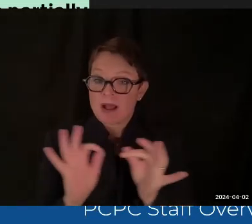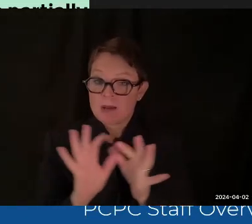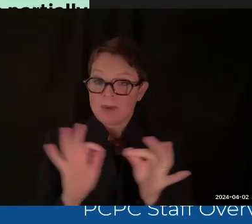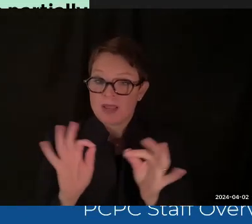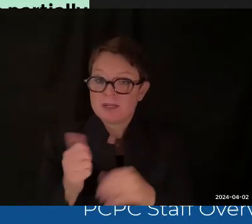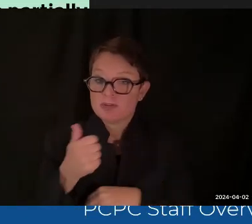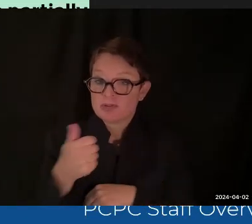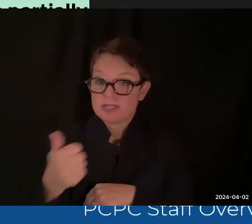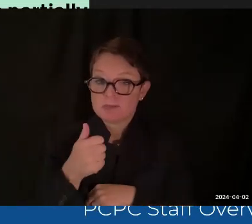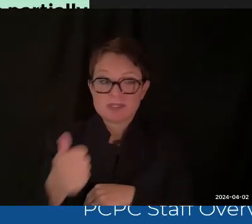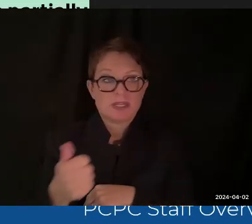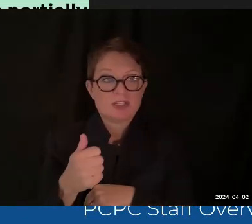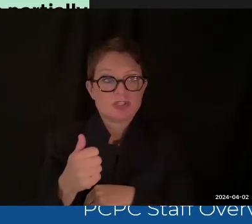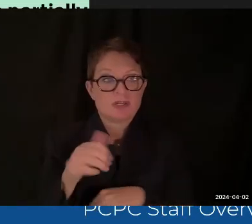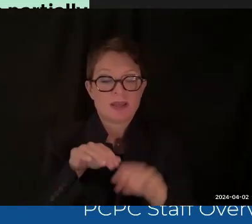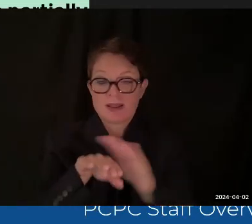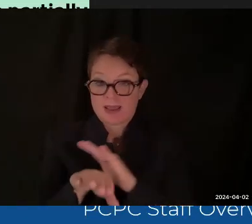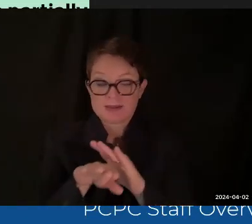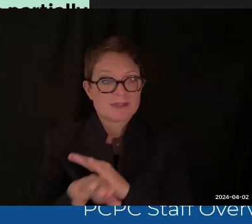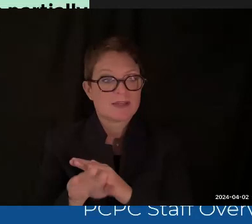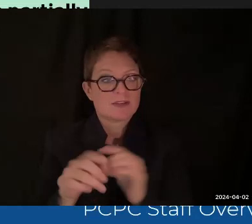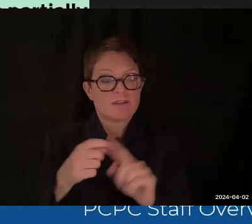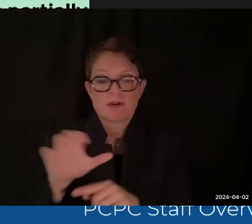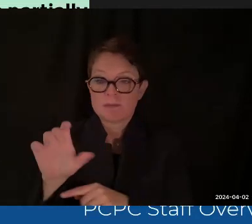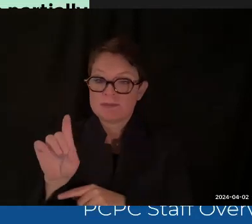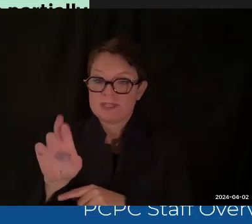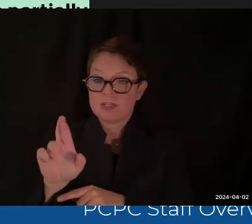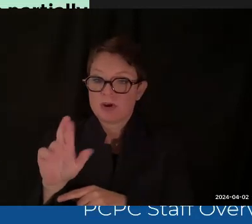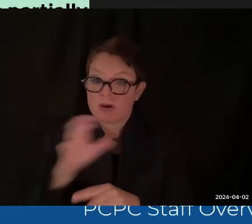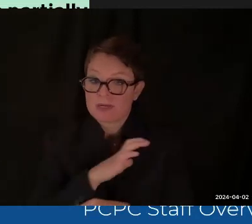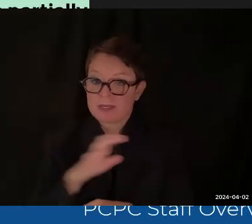in transportation and transit access made by the CDR committee